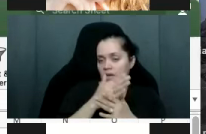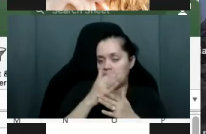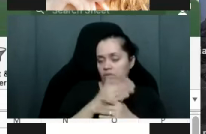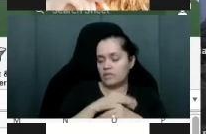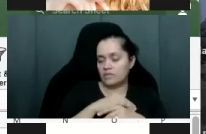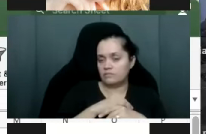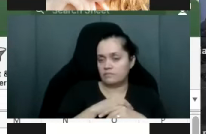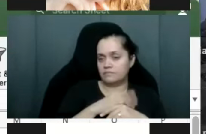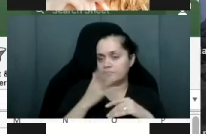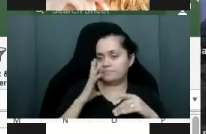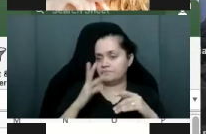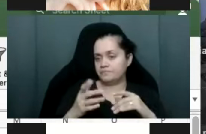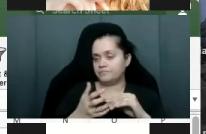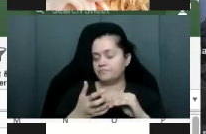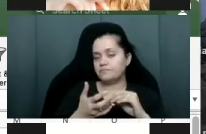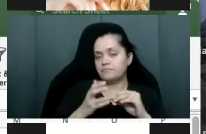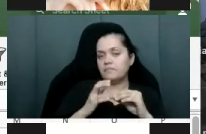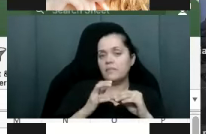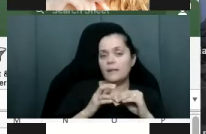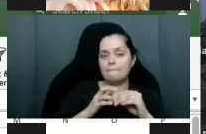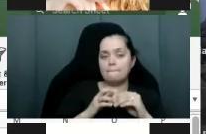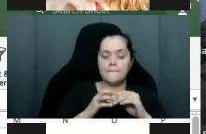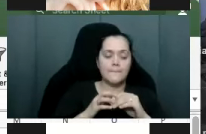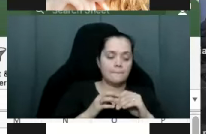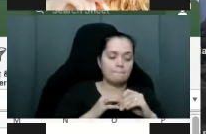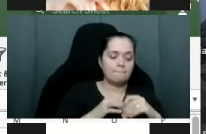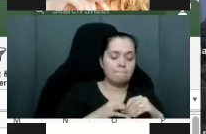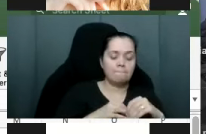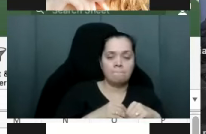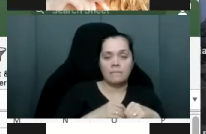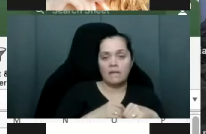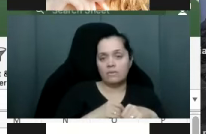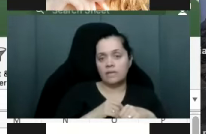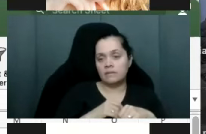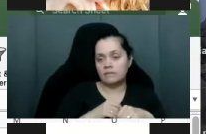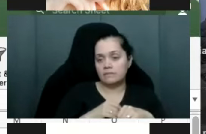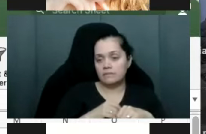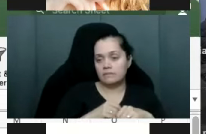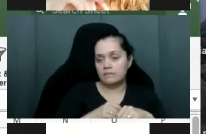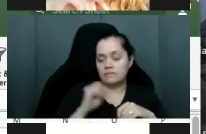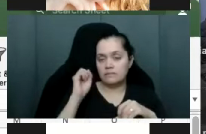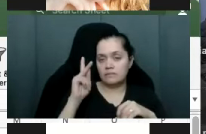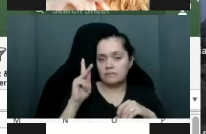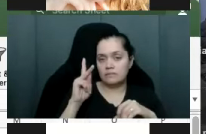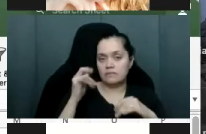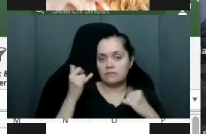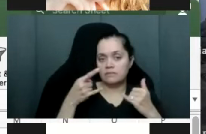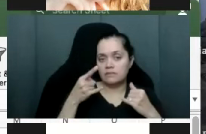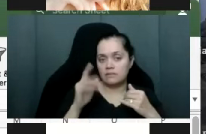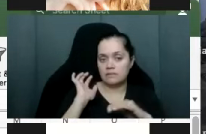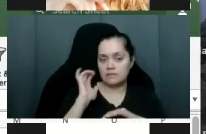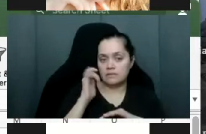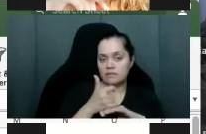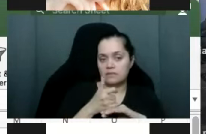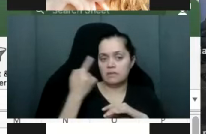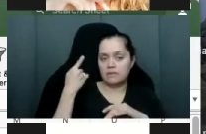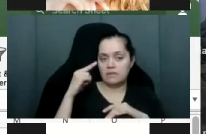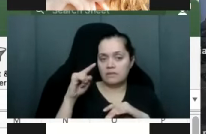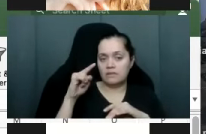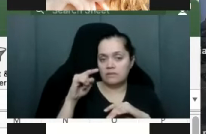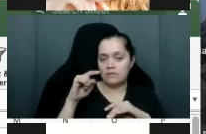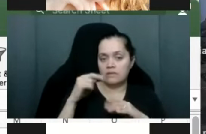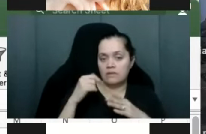need to get the maximum for the semester. Okay, so this is designed to